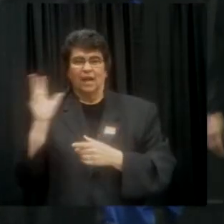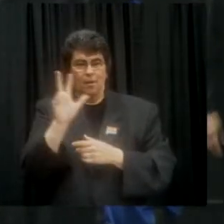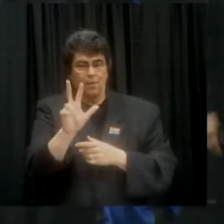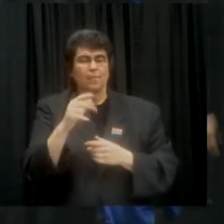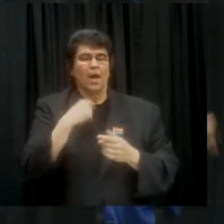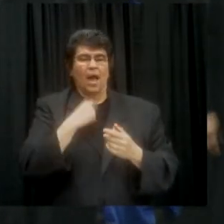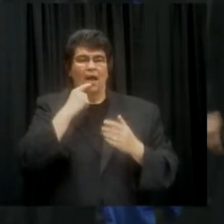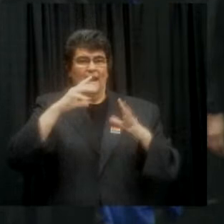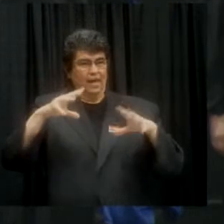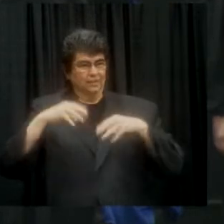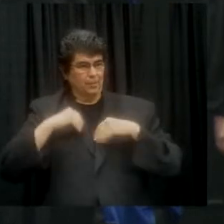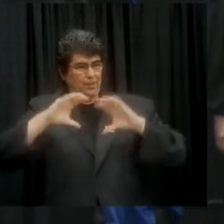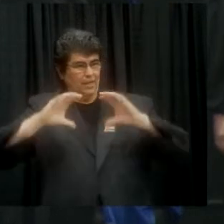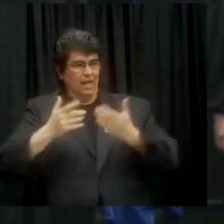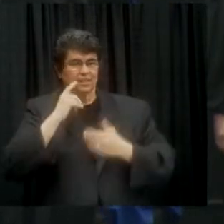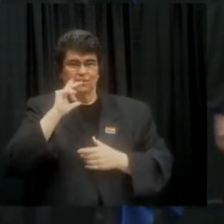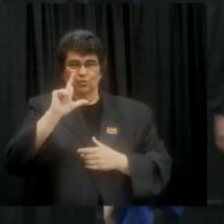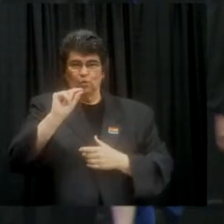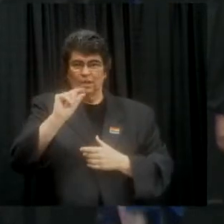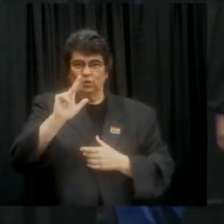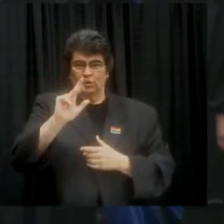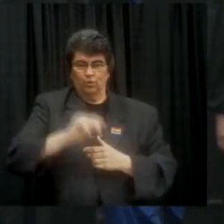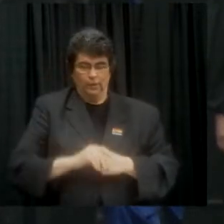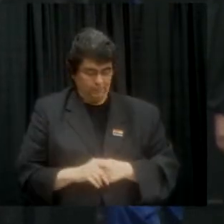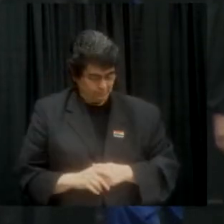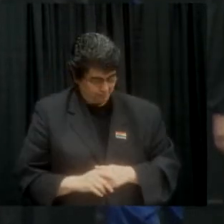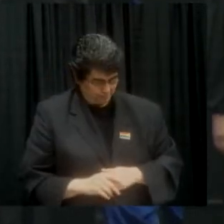of 2023.